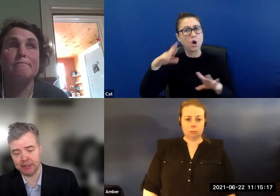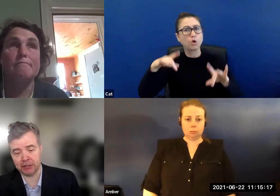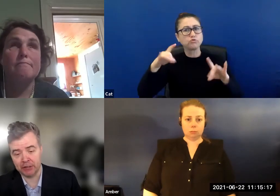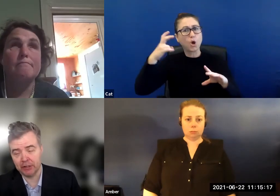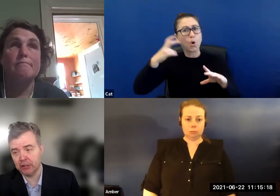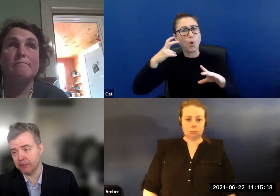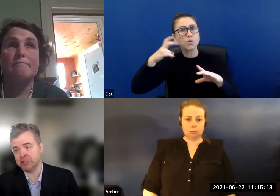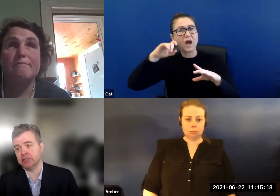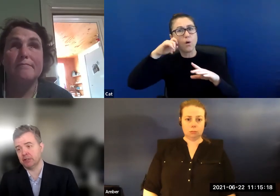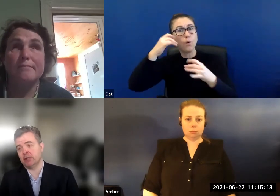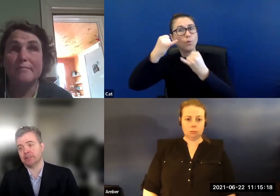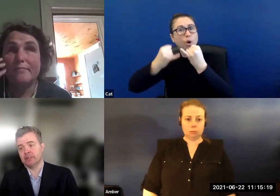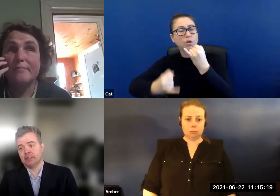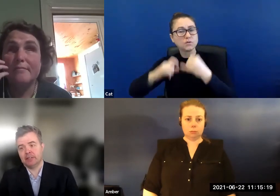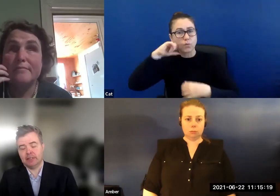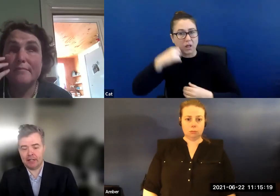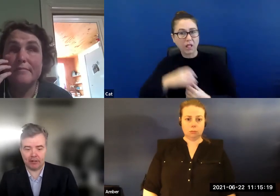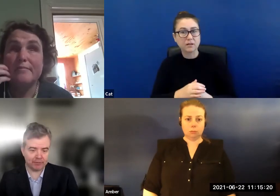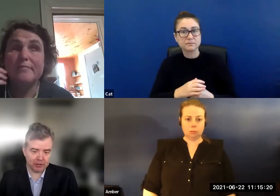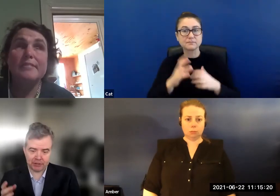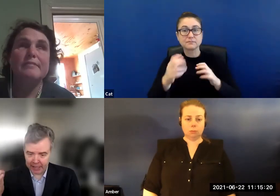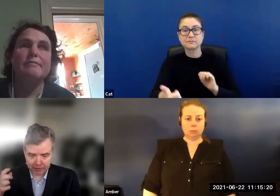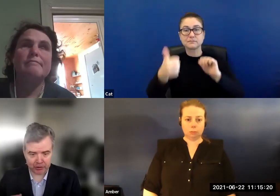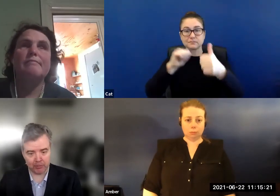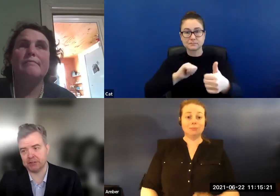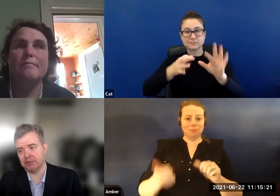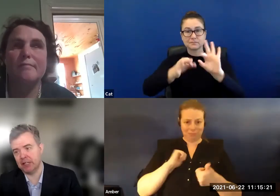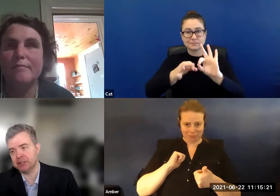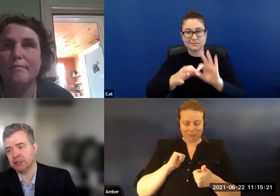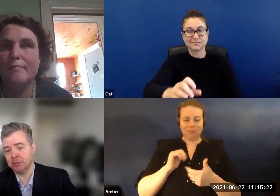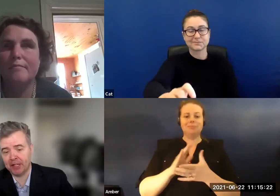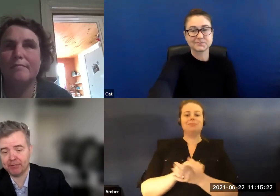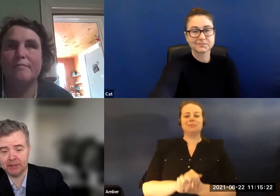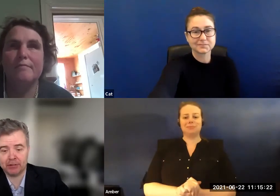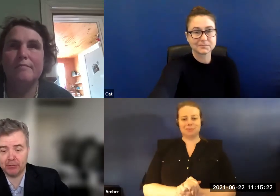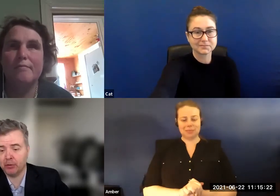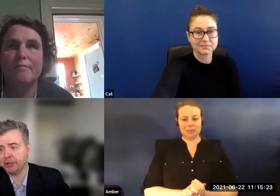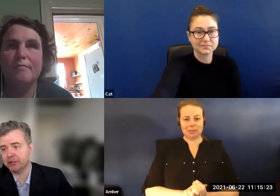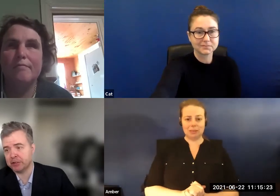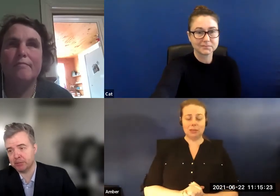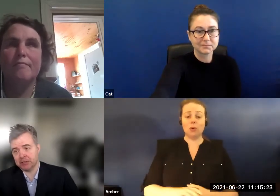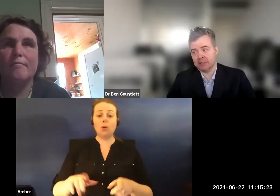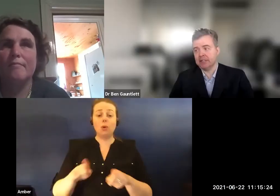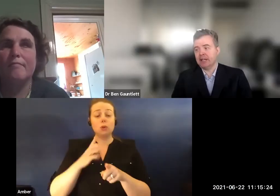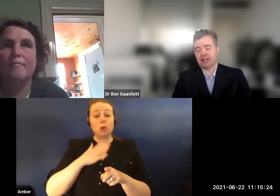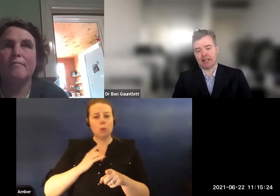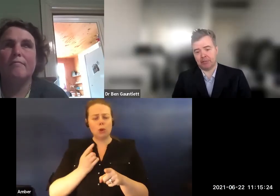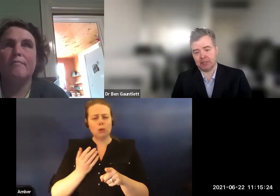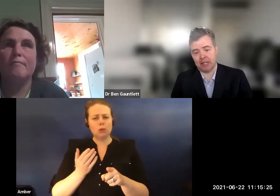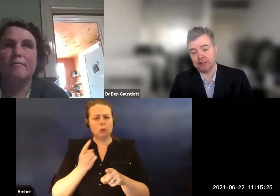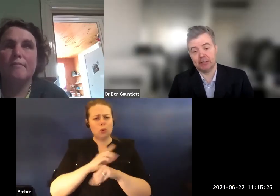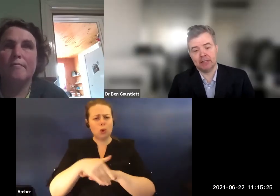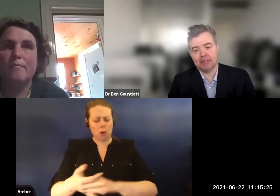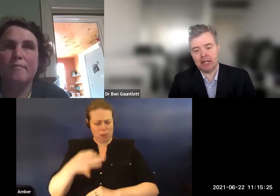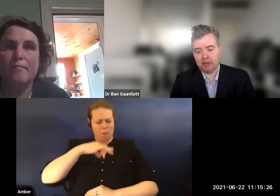age-related nature of vision and loss. And I refer you to Emma's comments in relation to the benefits of audio description and